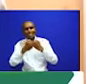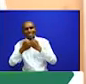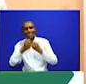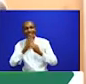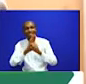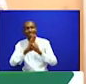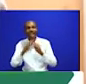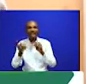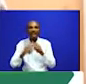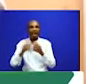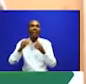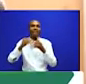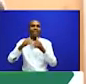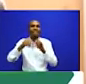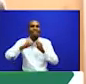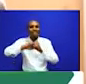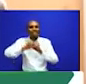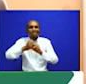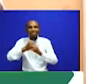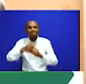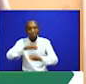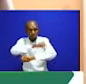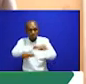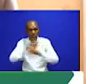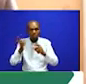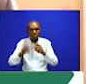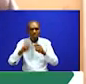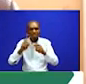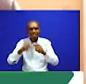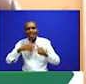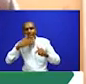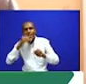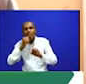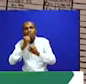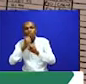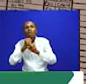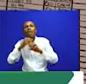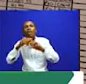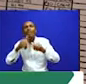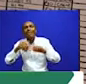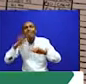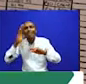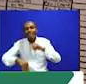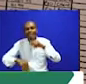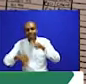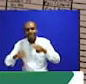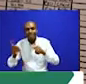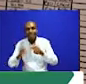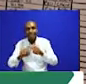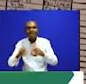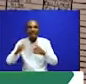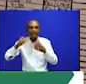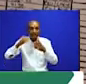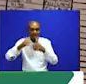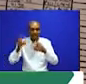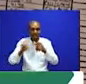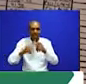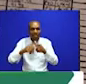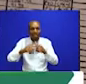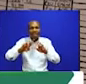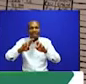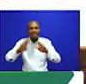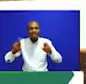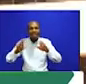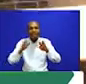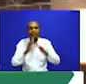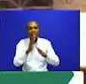na chichi komiga esukuru eye kangango kolere buya saidi asate banonya nigo nigo babegete